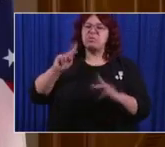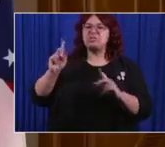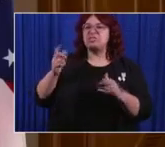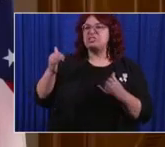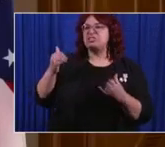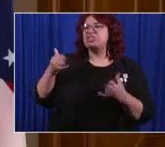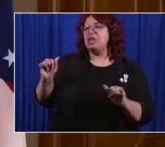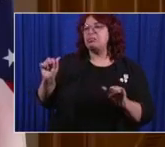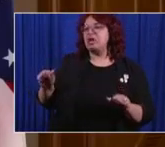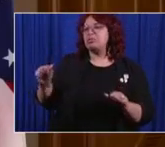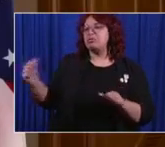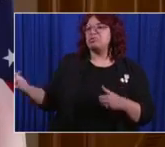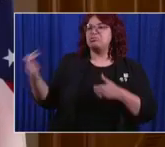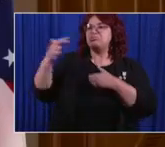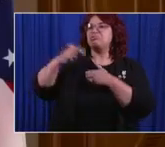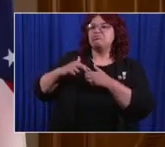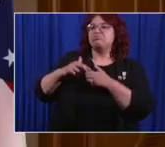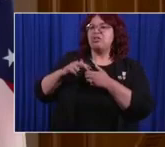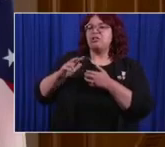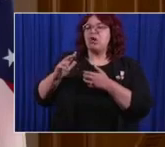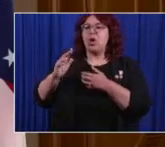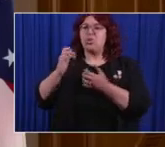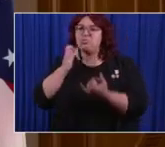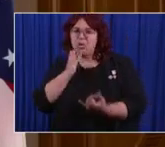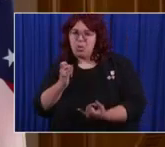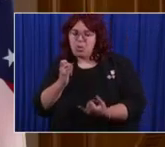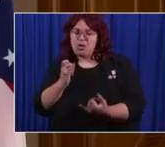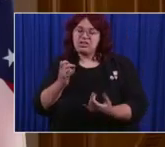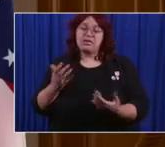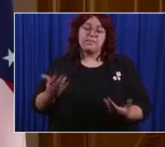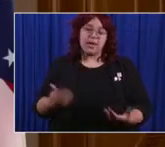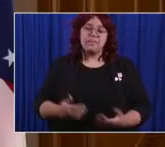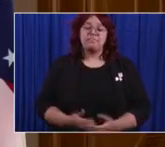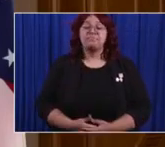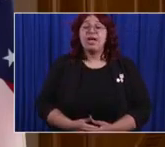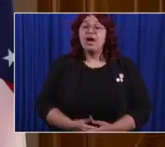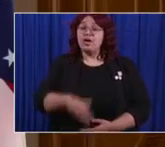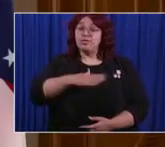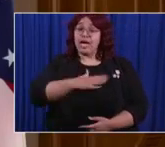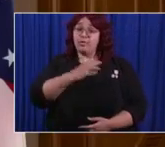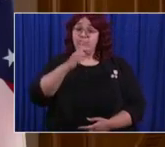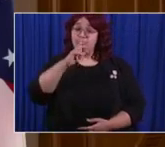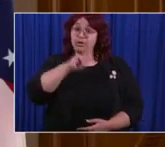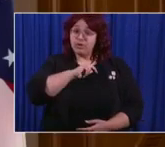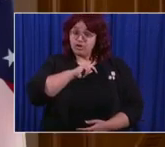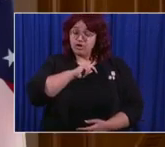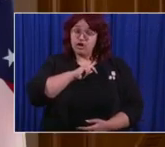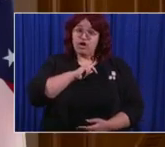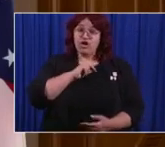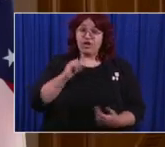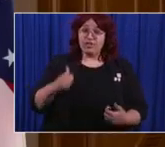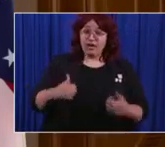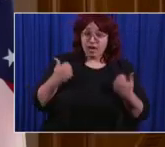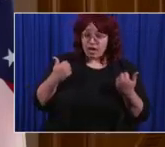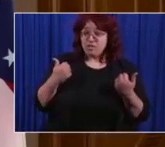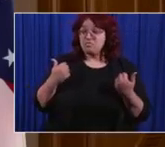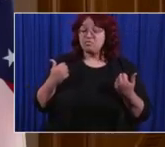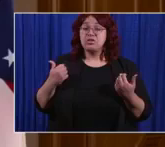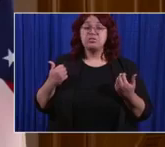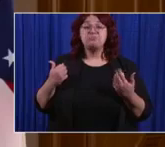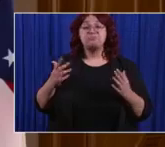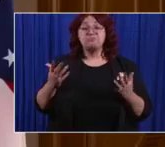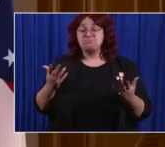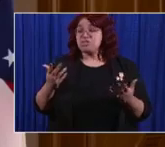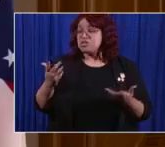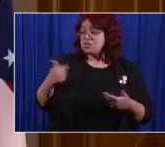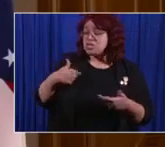don't know that we've changed dramatically. This is kind of a transition period of time, I think, for people as they try to